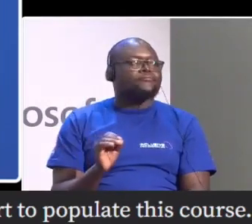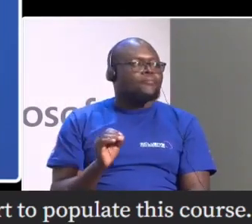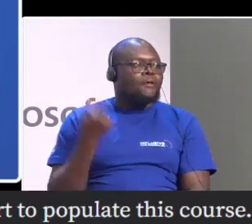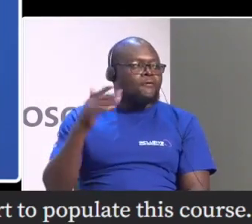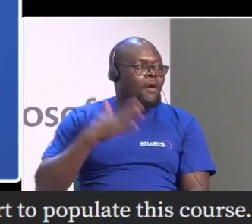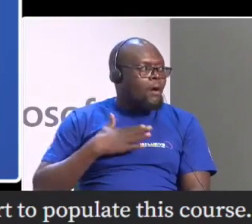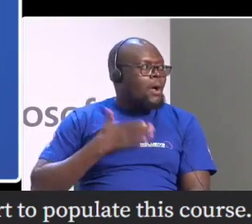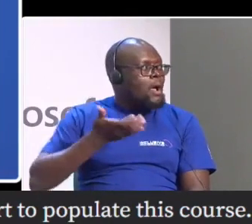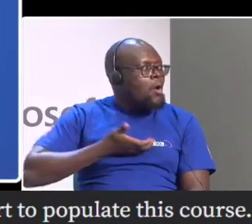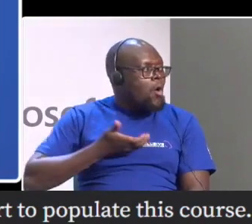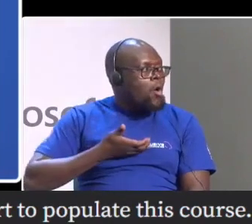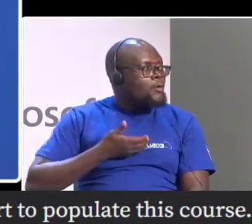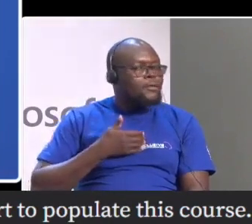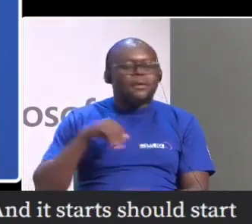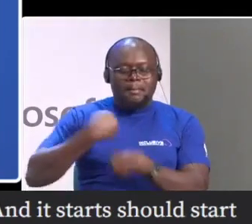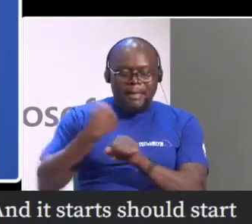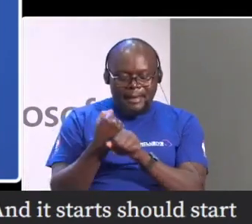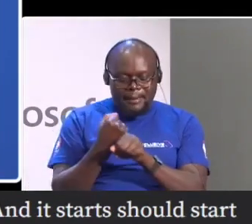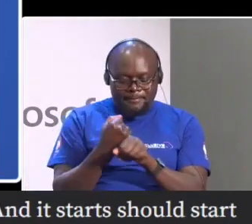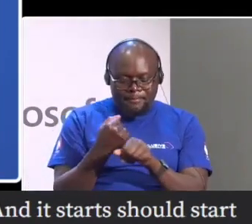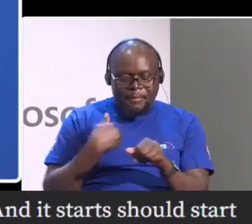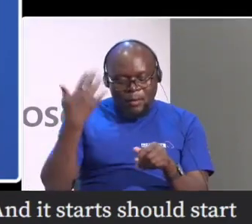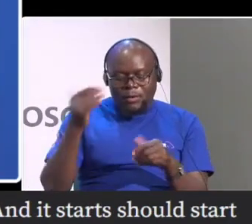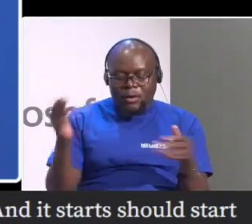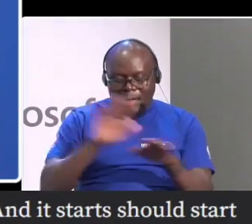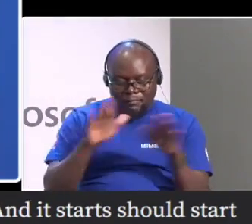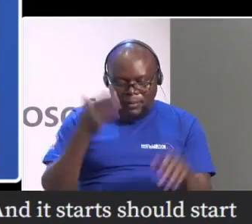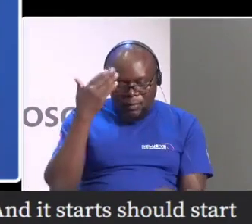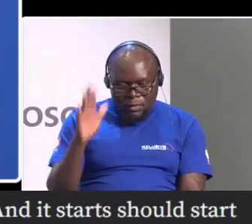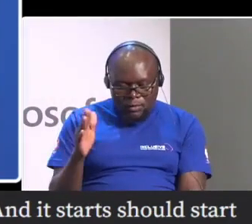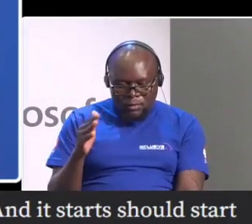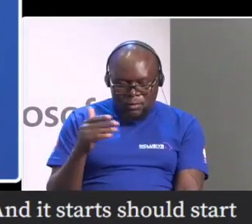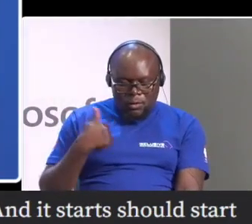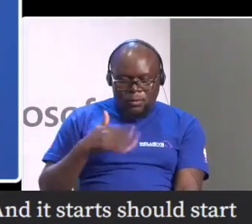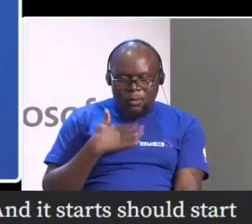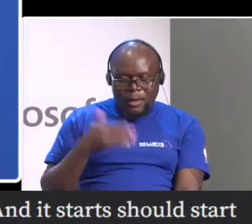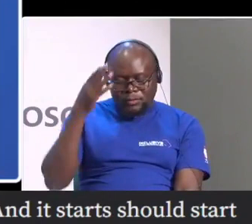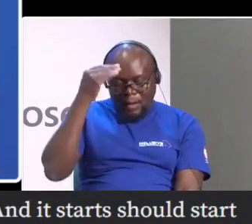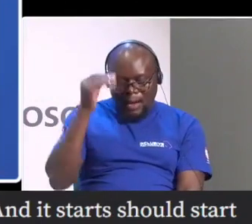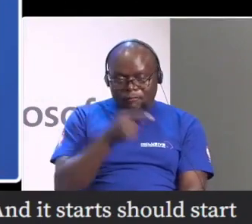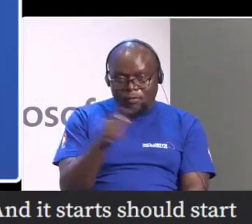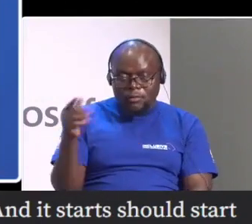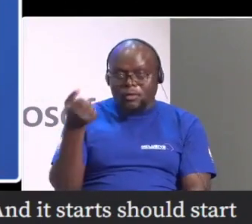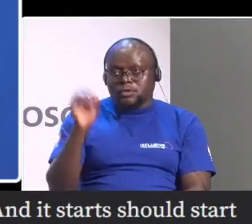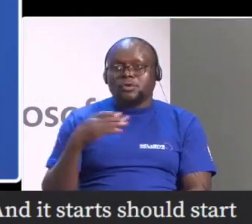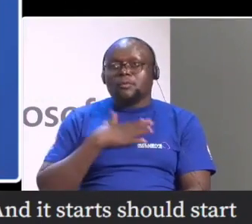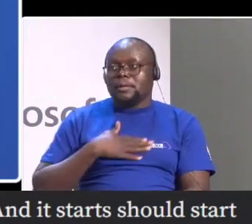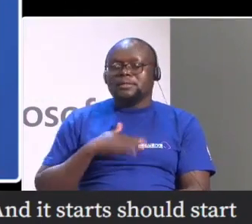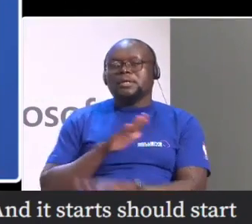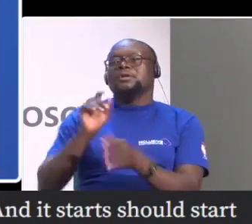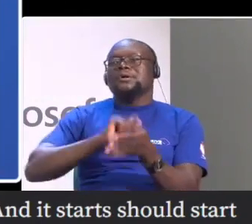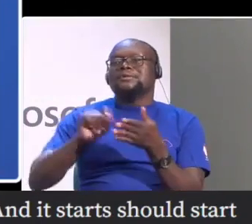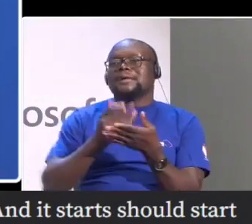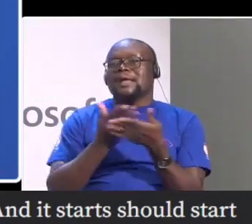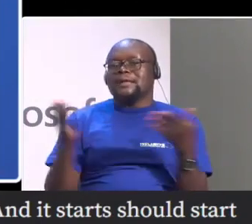own illumination, we don't know everything. We want to learn from you. So please don't write anything